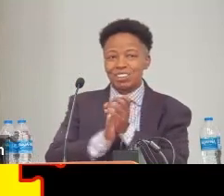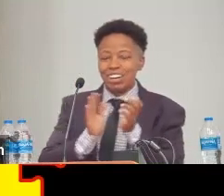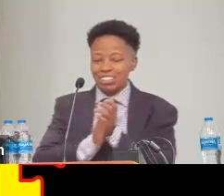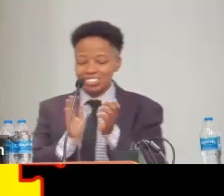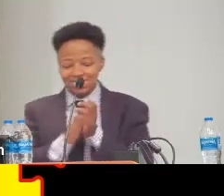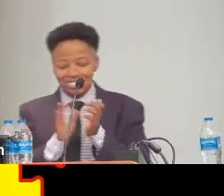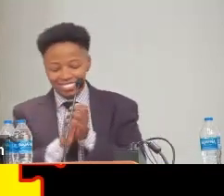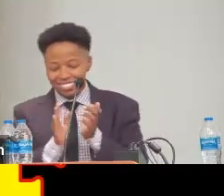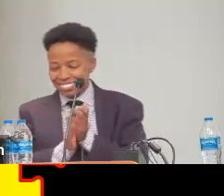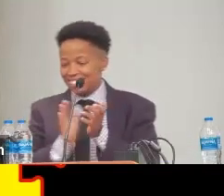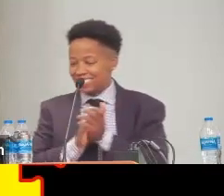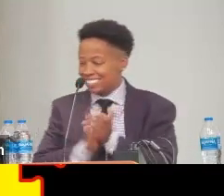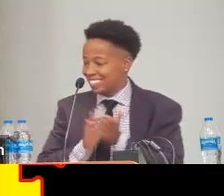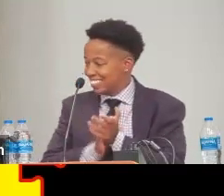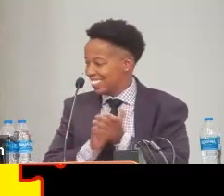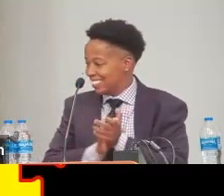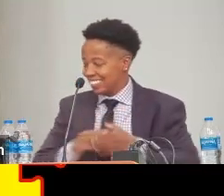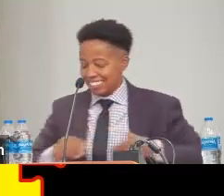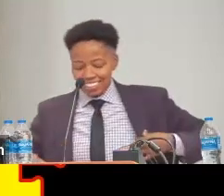Simone.